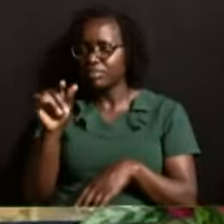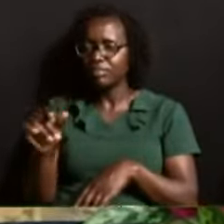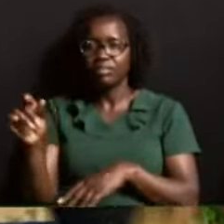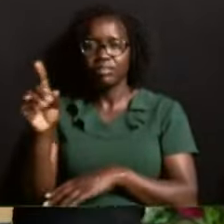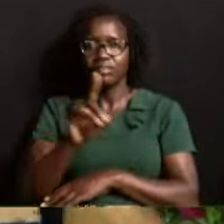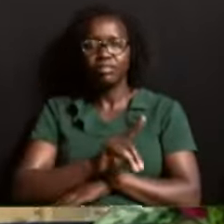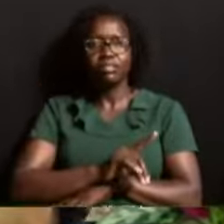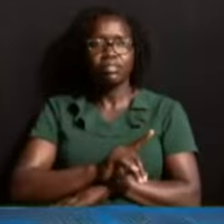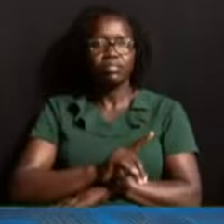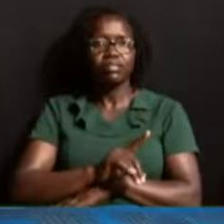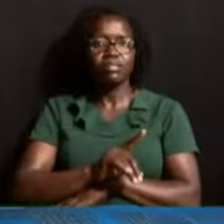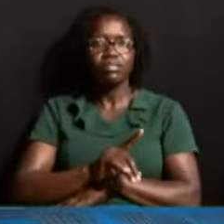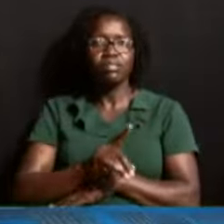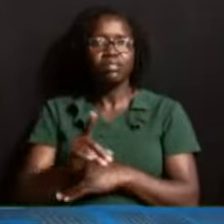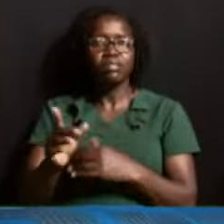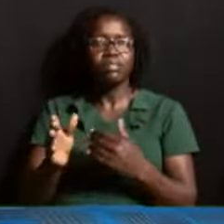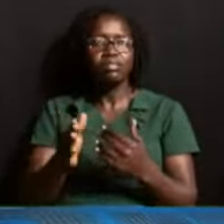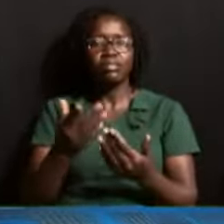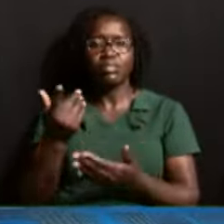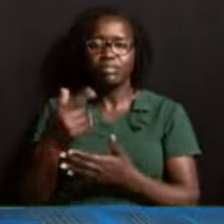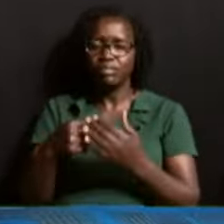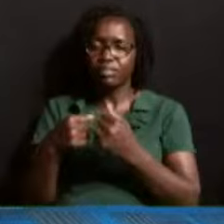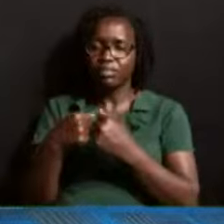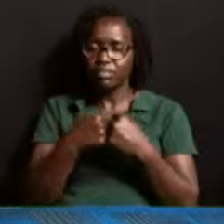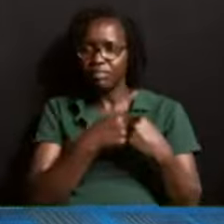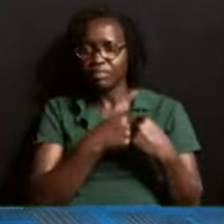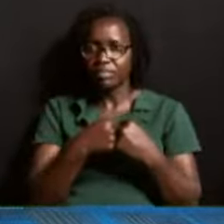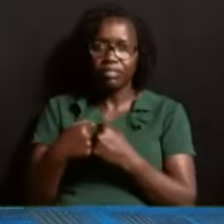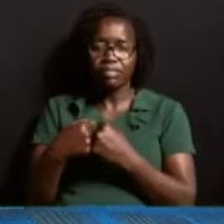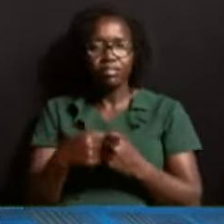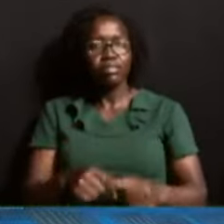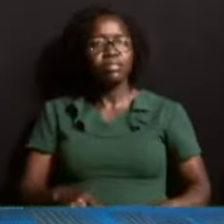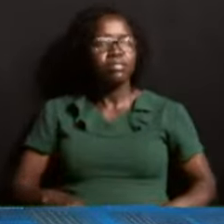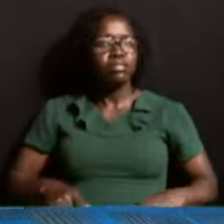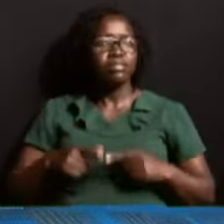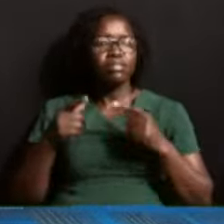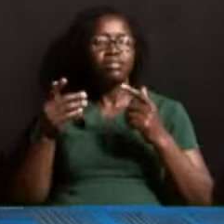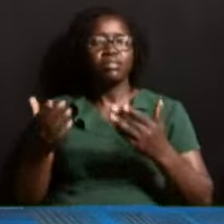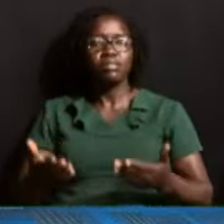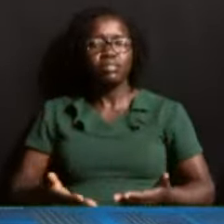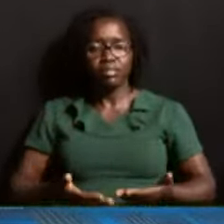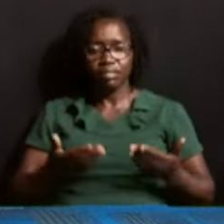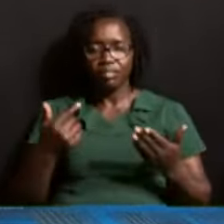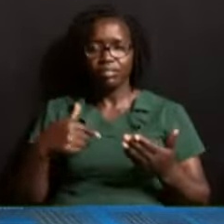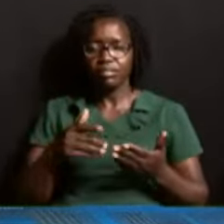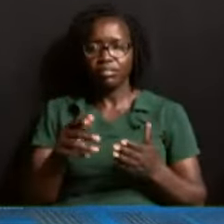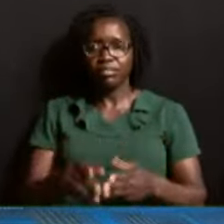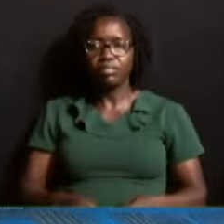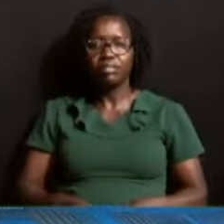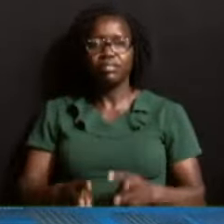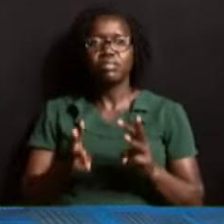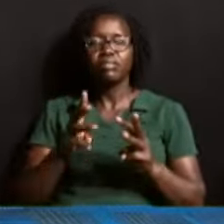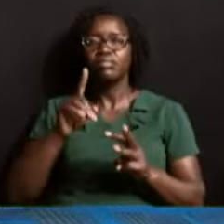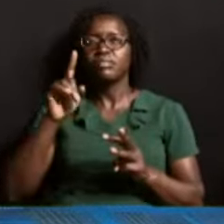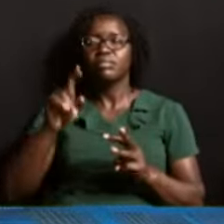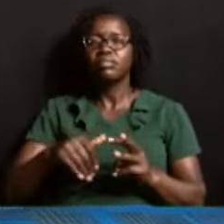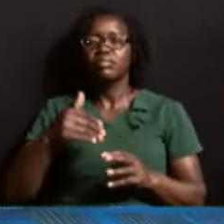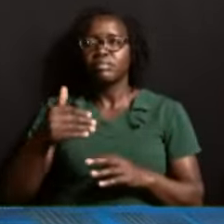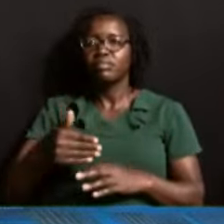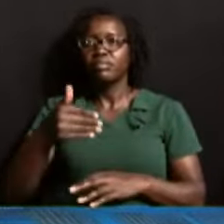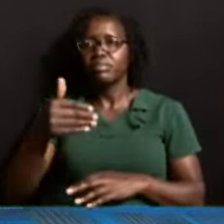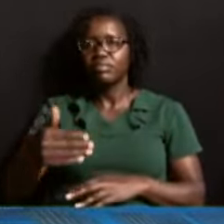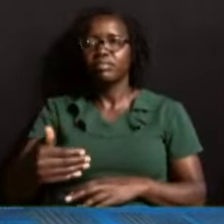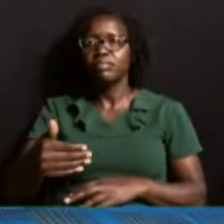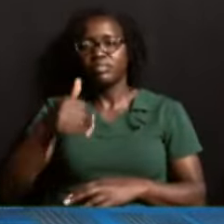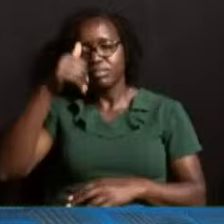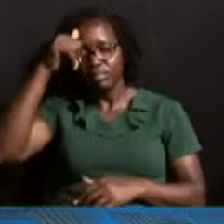no matter what challenges life brings our way, we must always remember